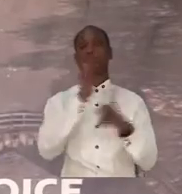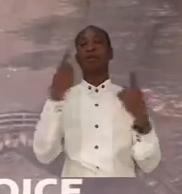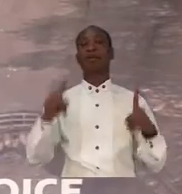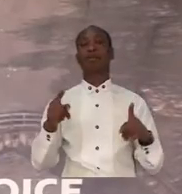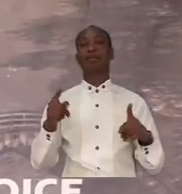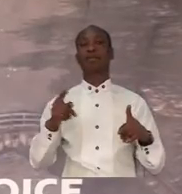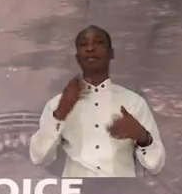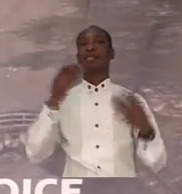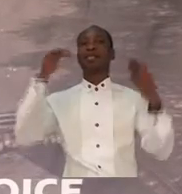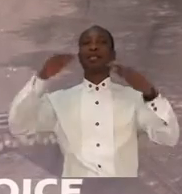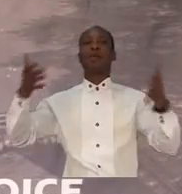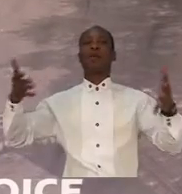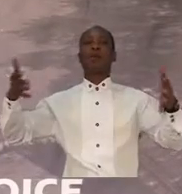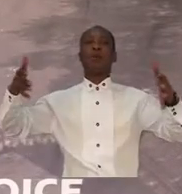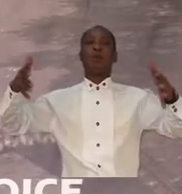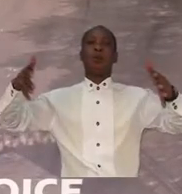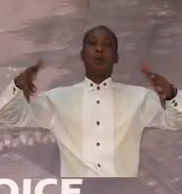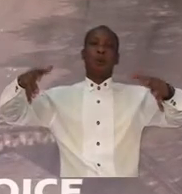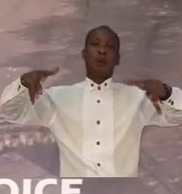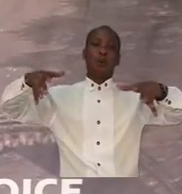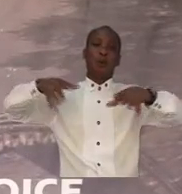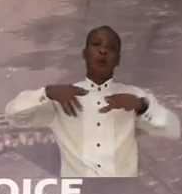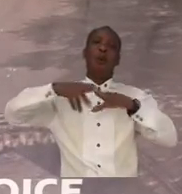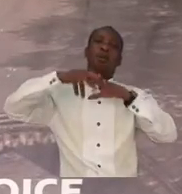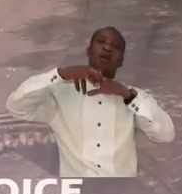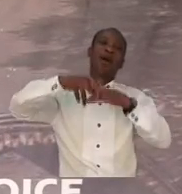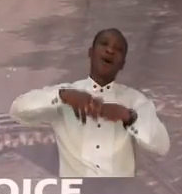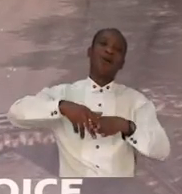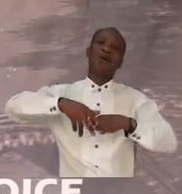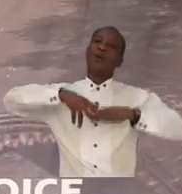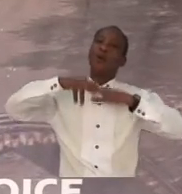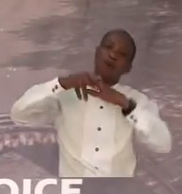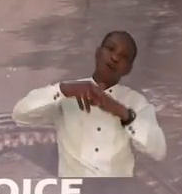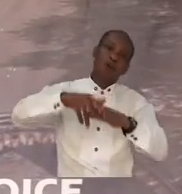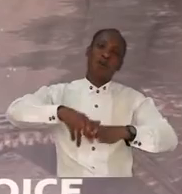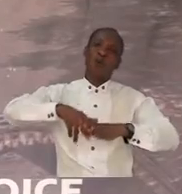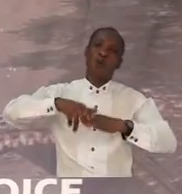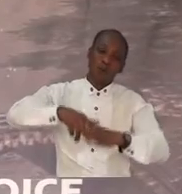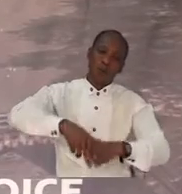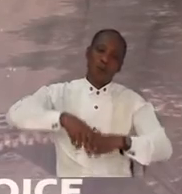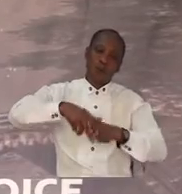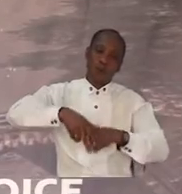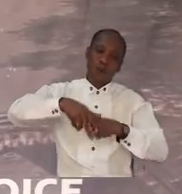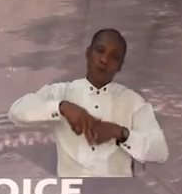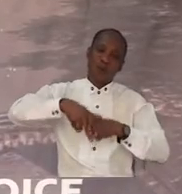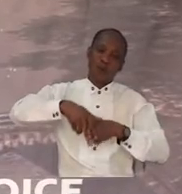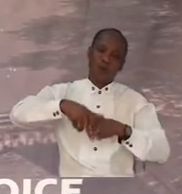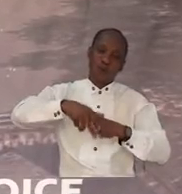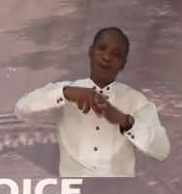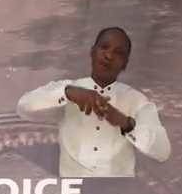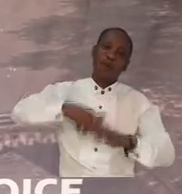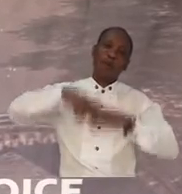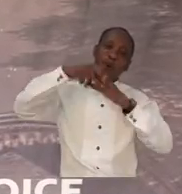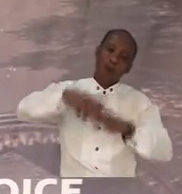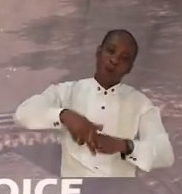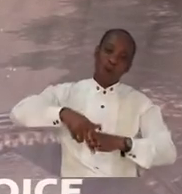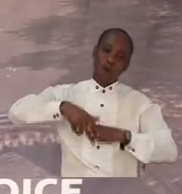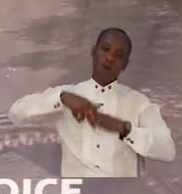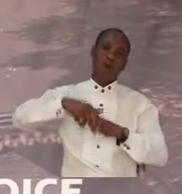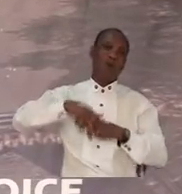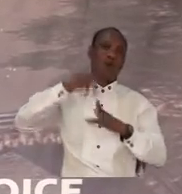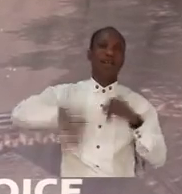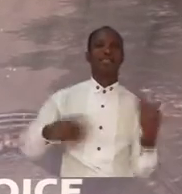na Egypt asoja foi afi won aponko na omote so no mrika na omutukura na omugina faako omutukura na omugina faako entumi nko na